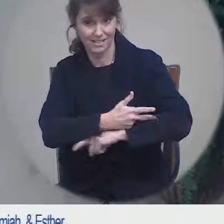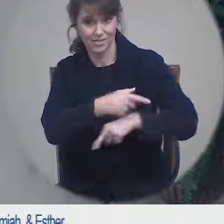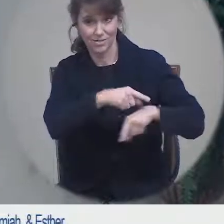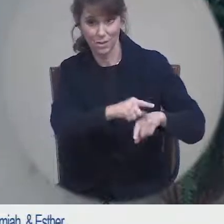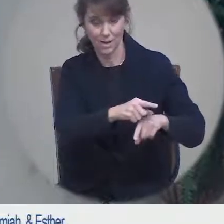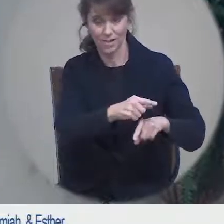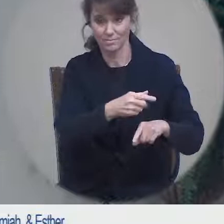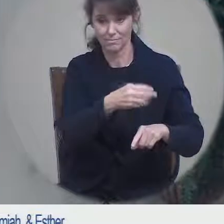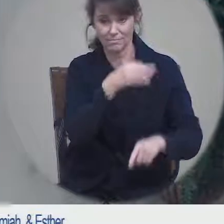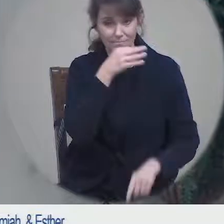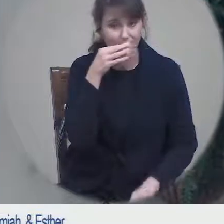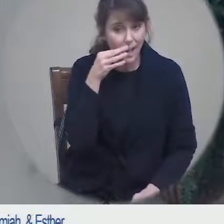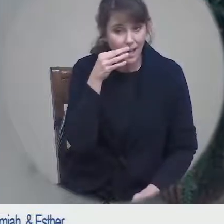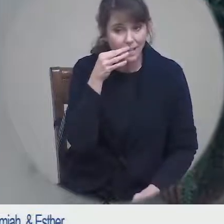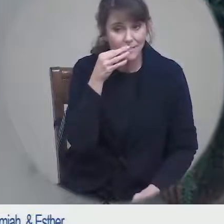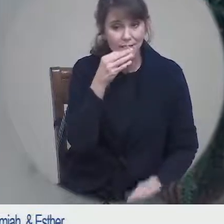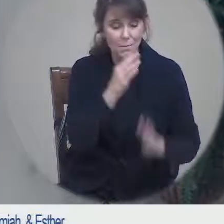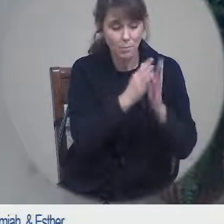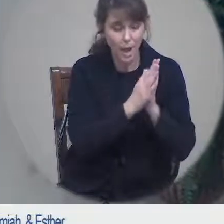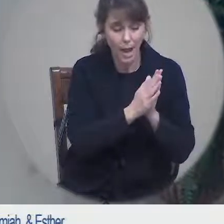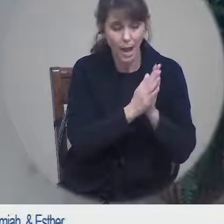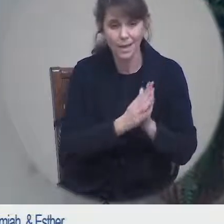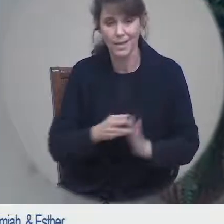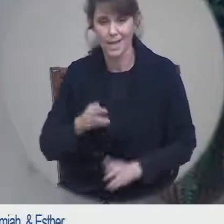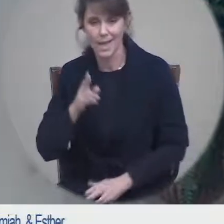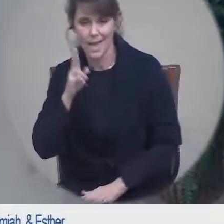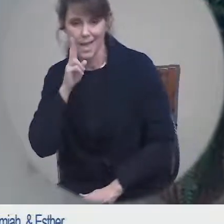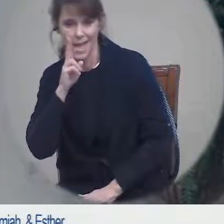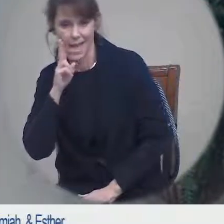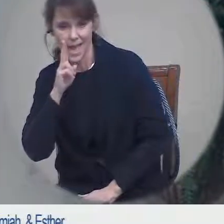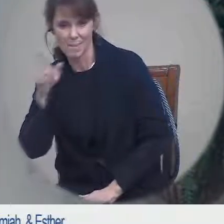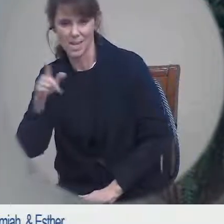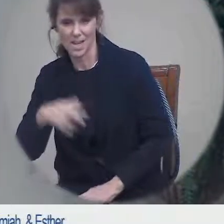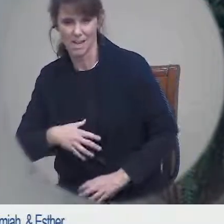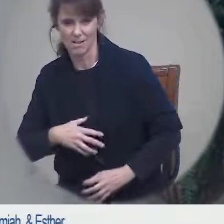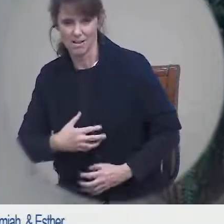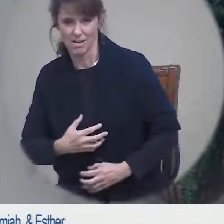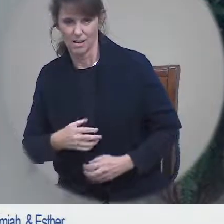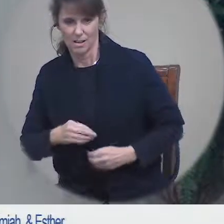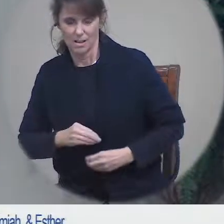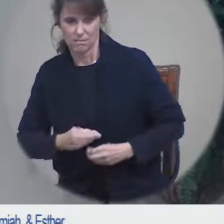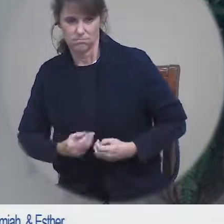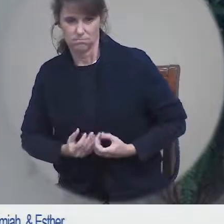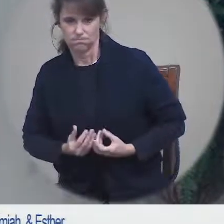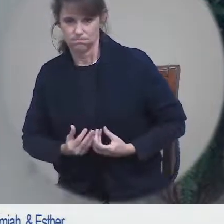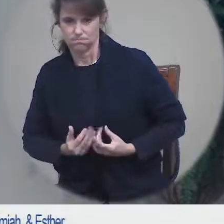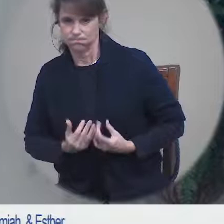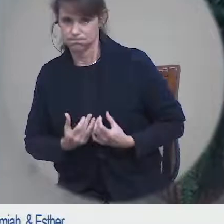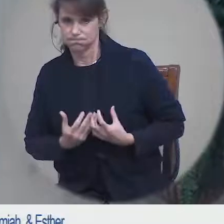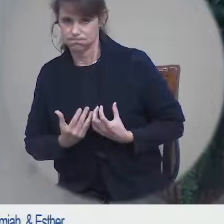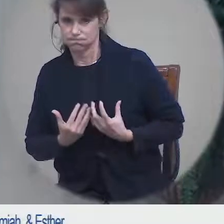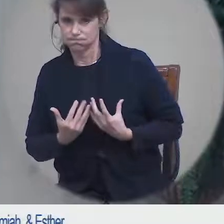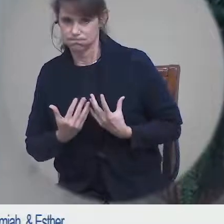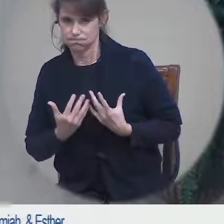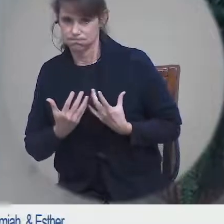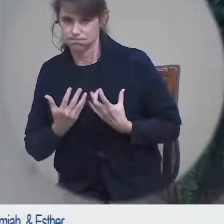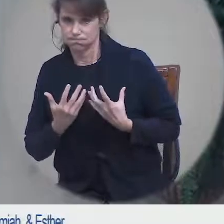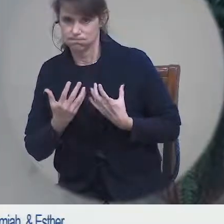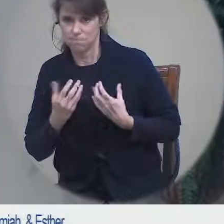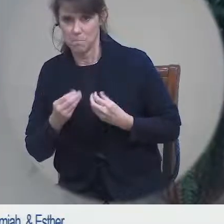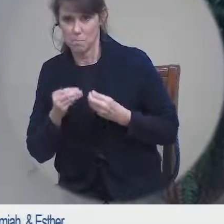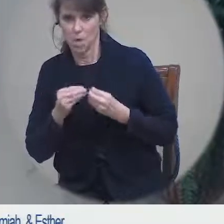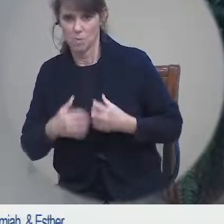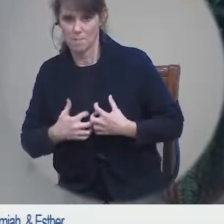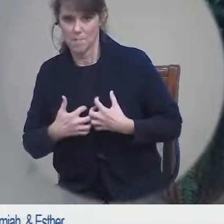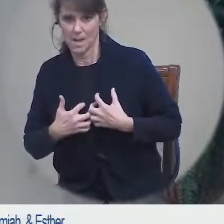built by the first banquet, right? Where she doesn't name the enemy, but he feels like he is chosen and unique and is he and